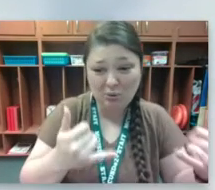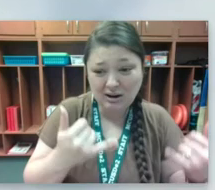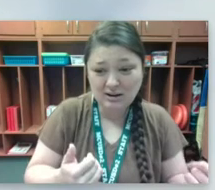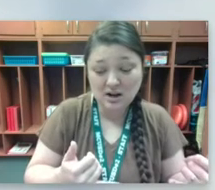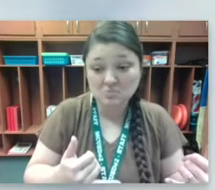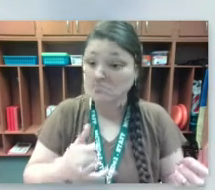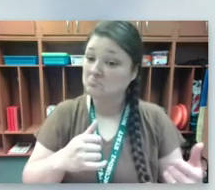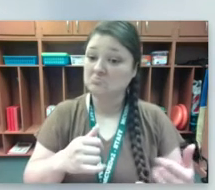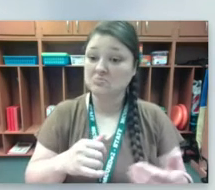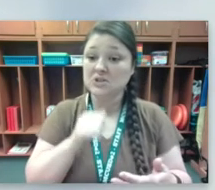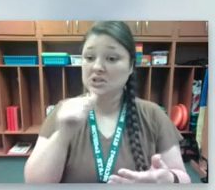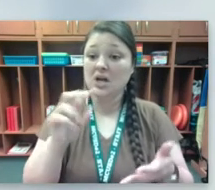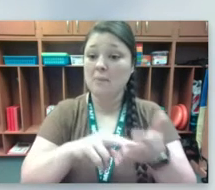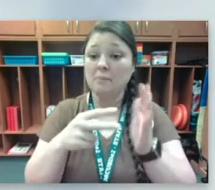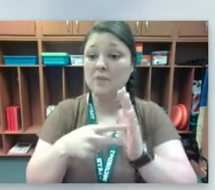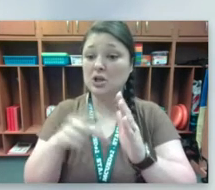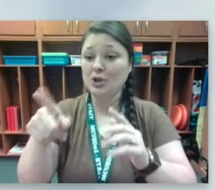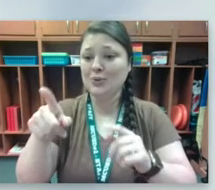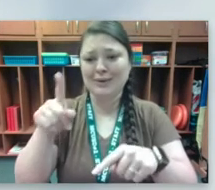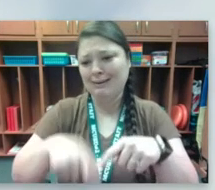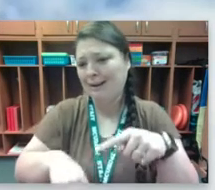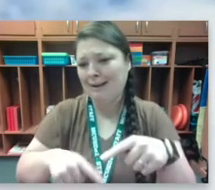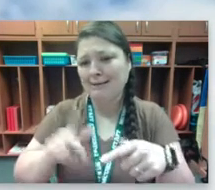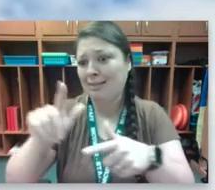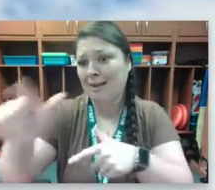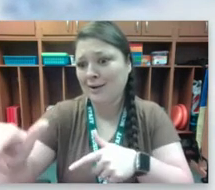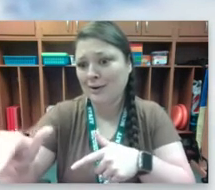doesn't mean you won't be able to do it later.